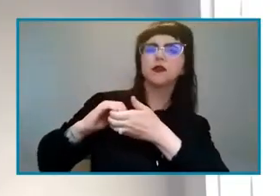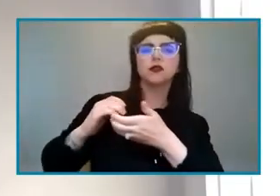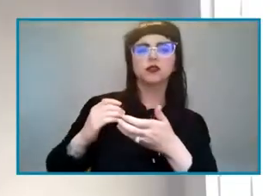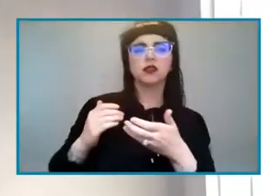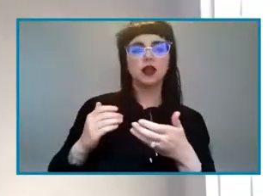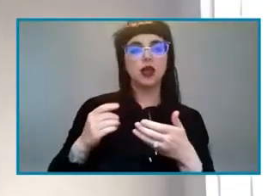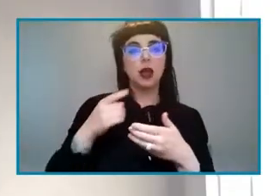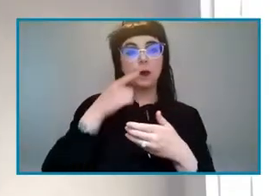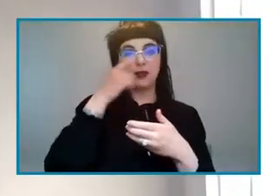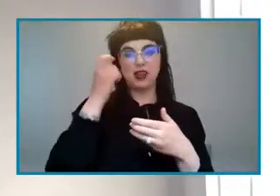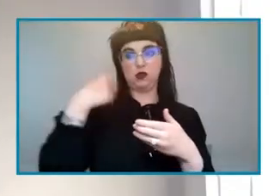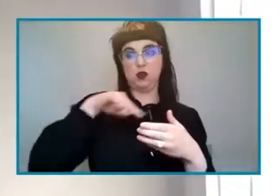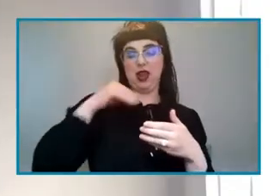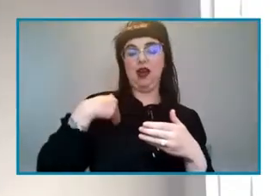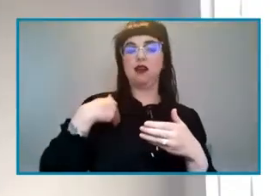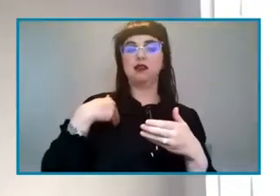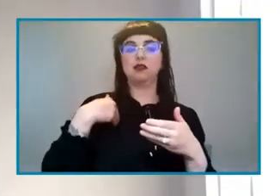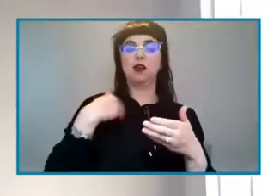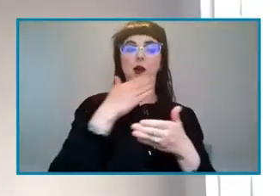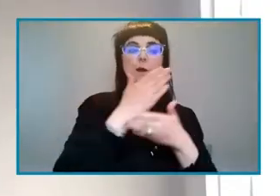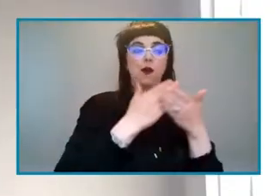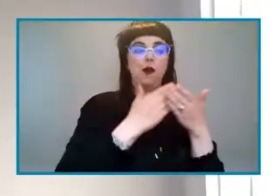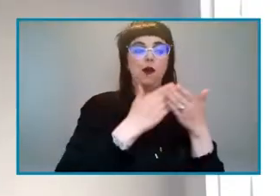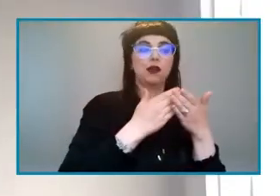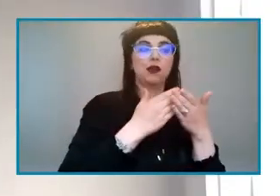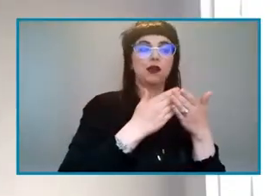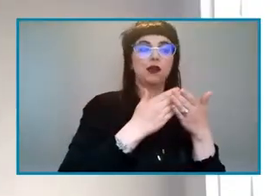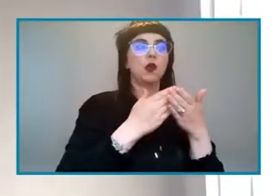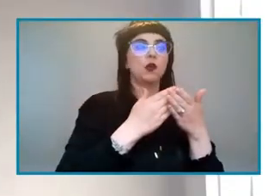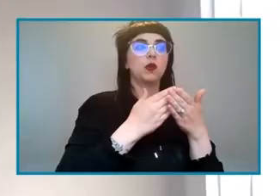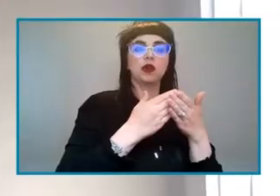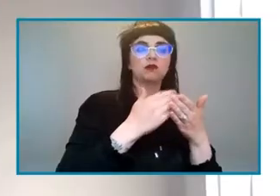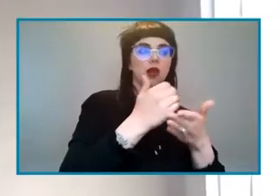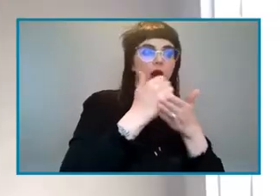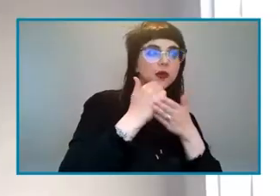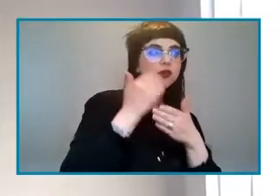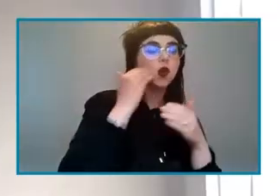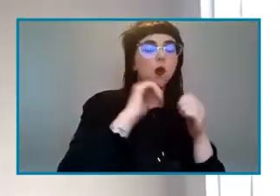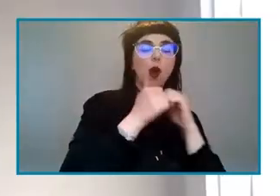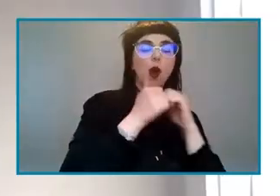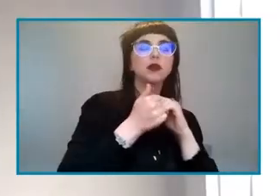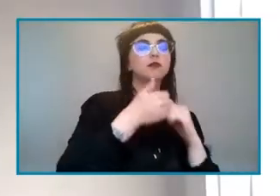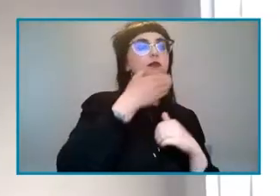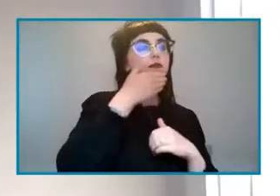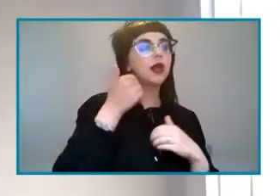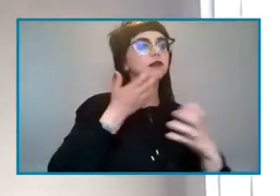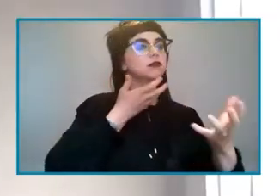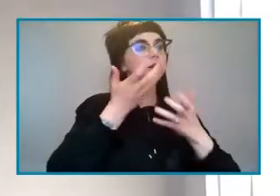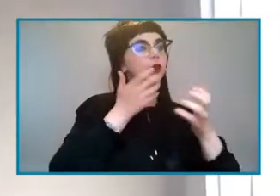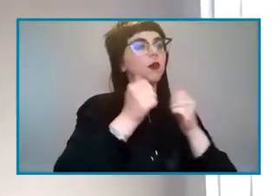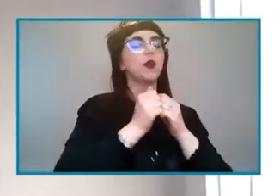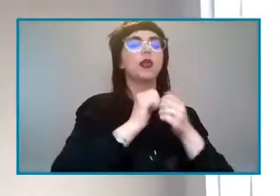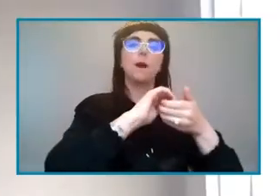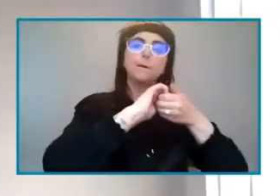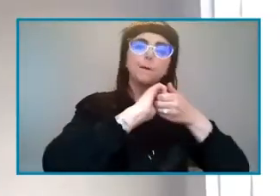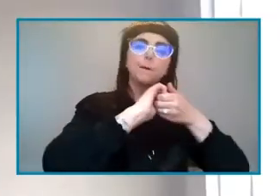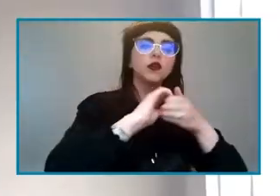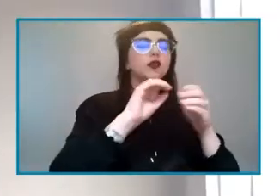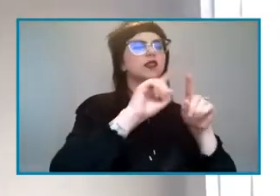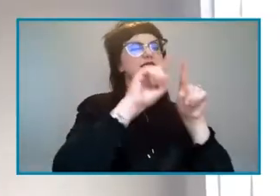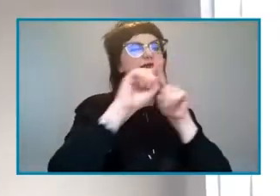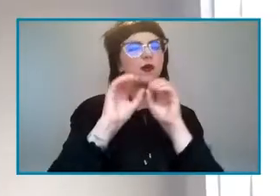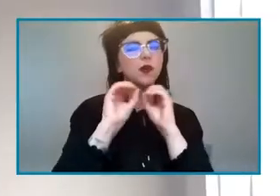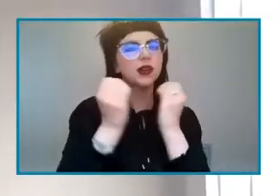and what their motivations were. And I can use that information and the information on kind of our needs, assessment of our needs and our